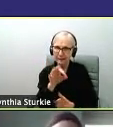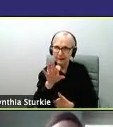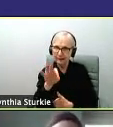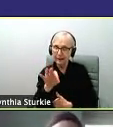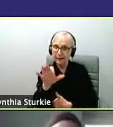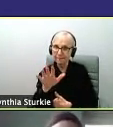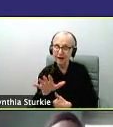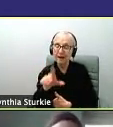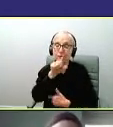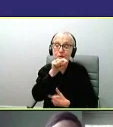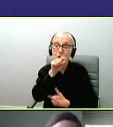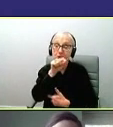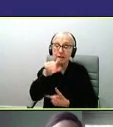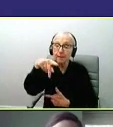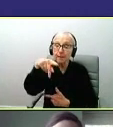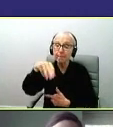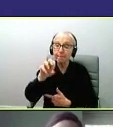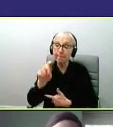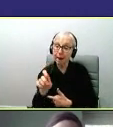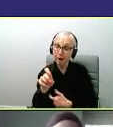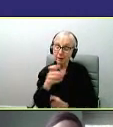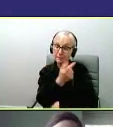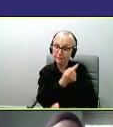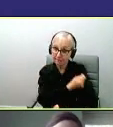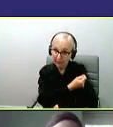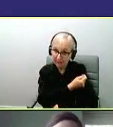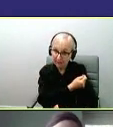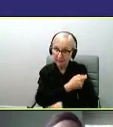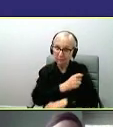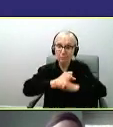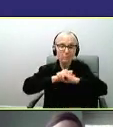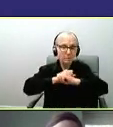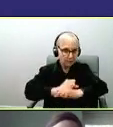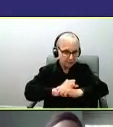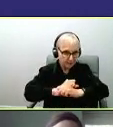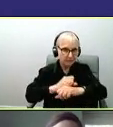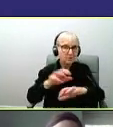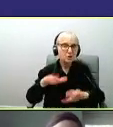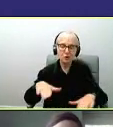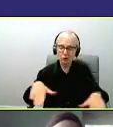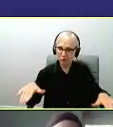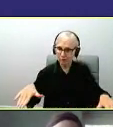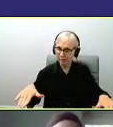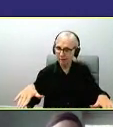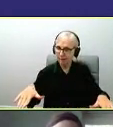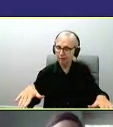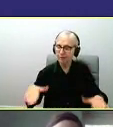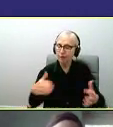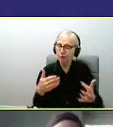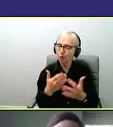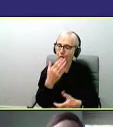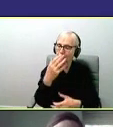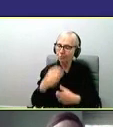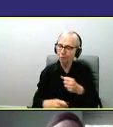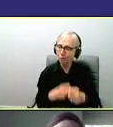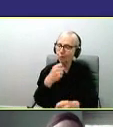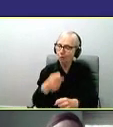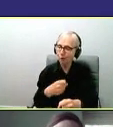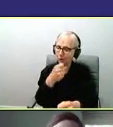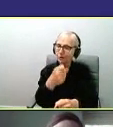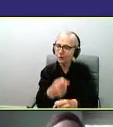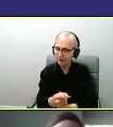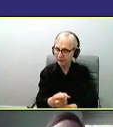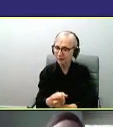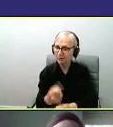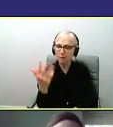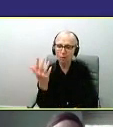chickenpox vaccine, which markedly protects children from chickenpox. And over these 30 years, we've seen nothing but these